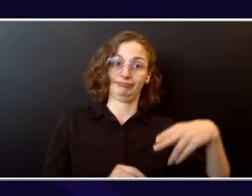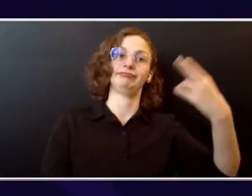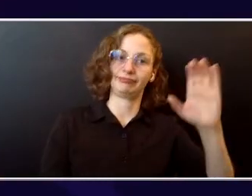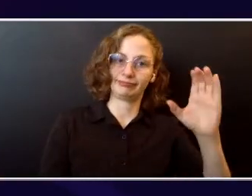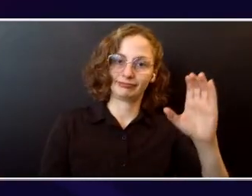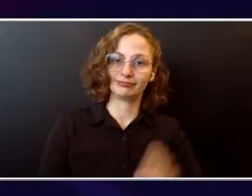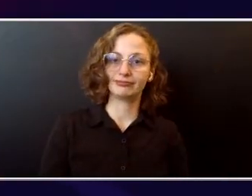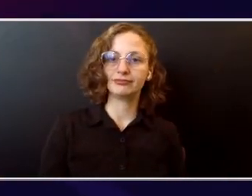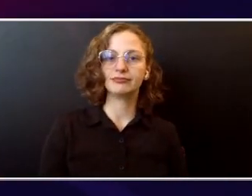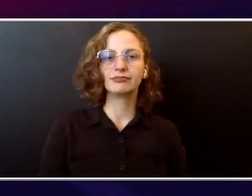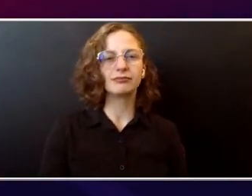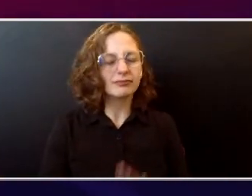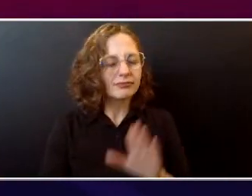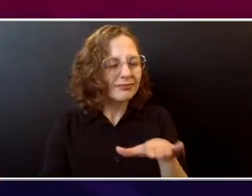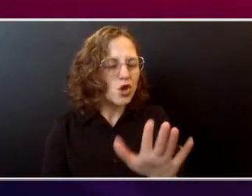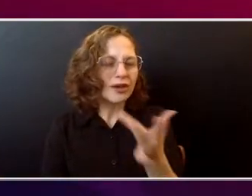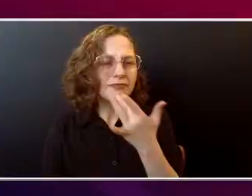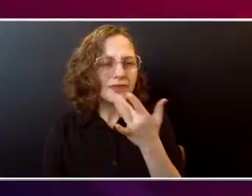favorite sport?